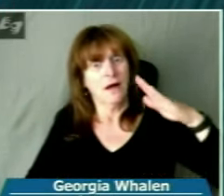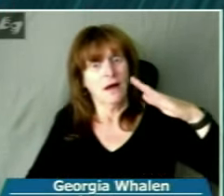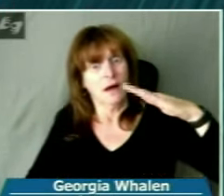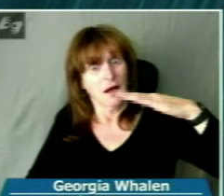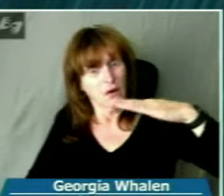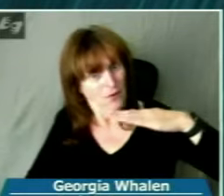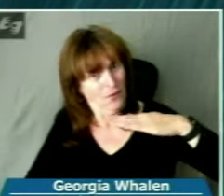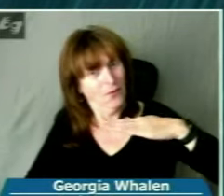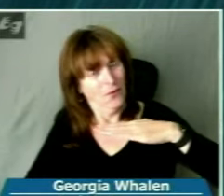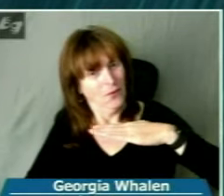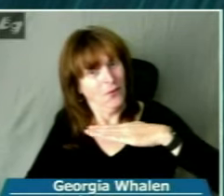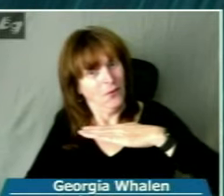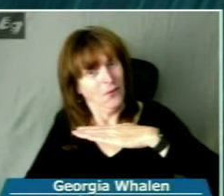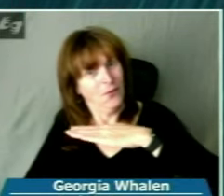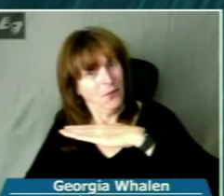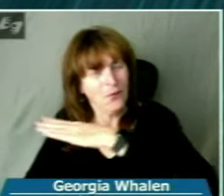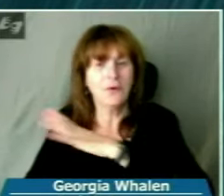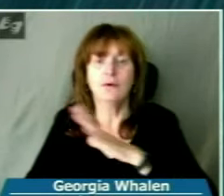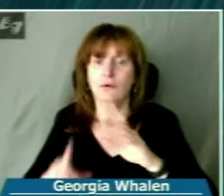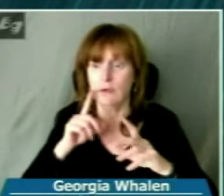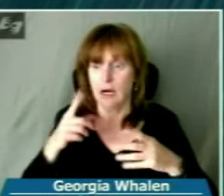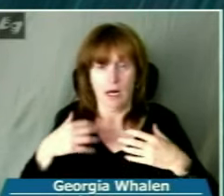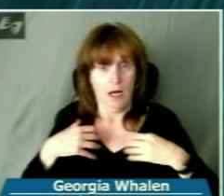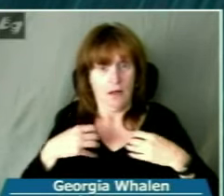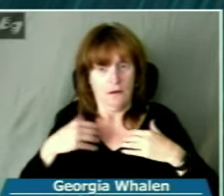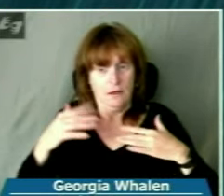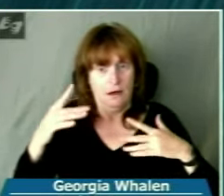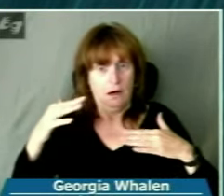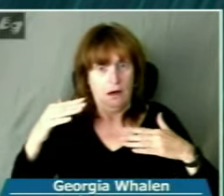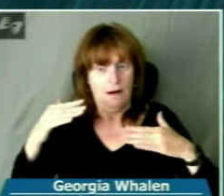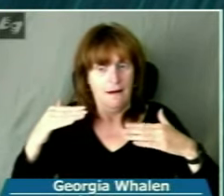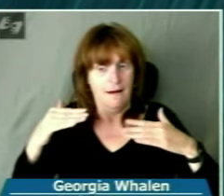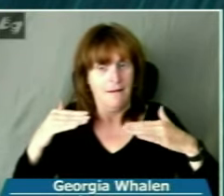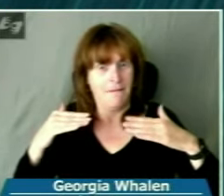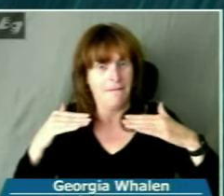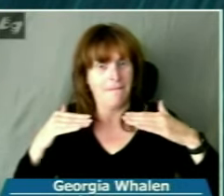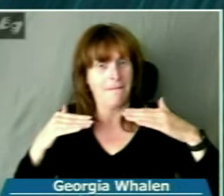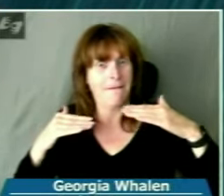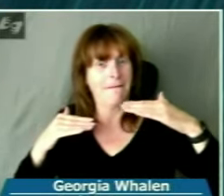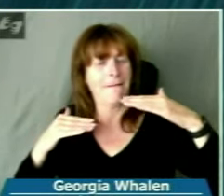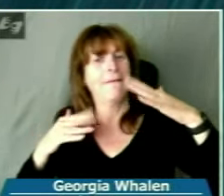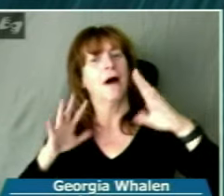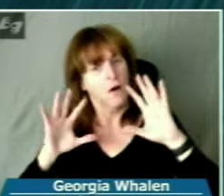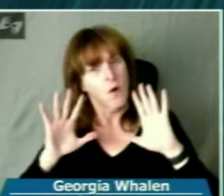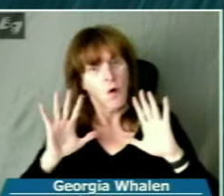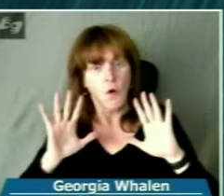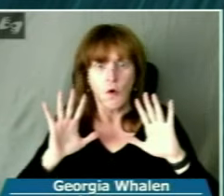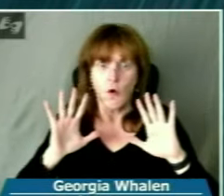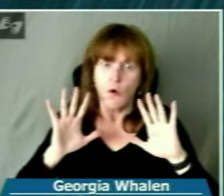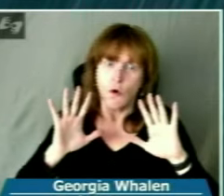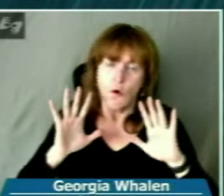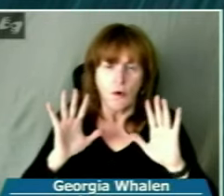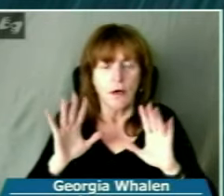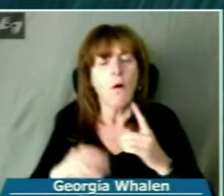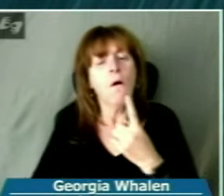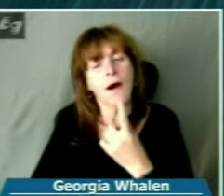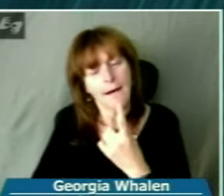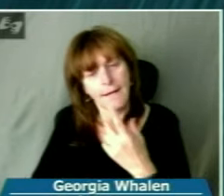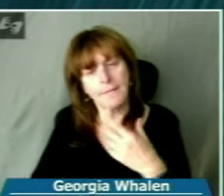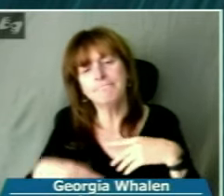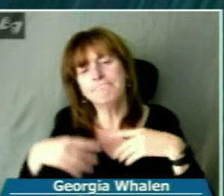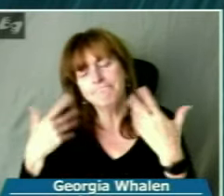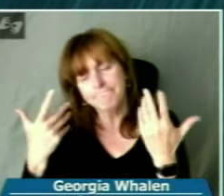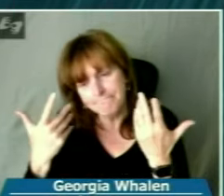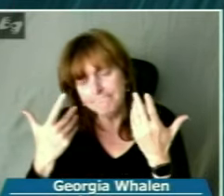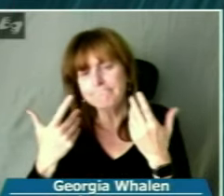people that are resolving is very much catching up with the number of cases that we have had. Unfortunately, we do indeed have one